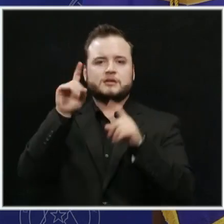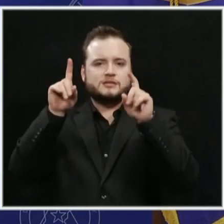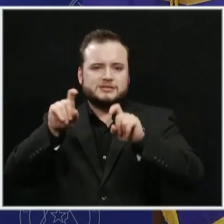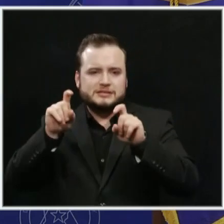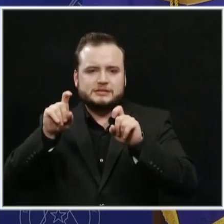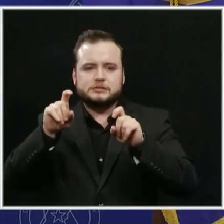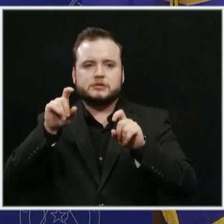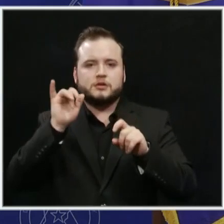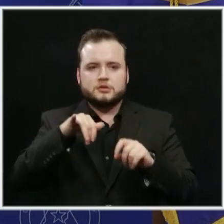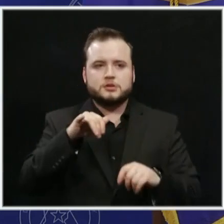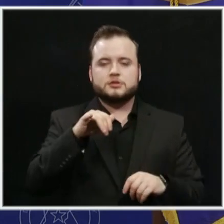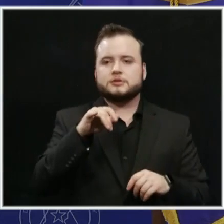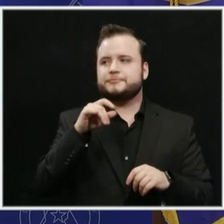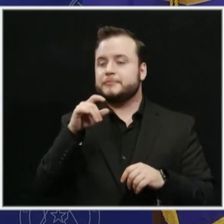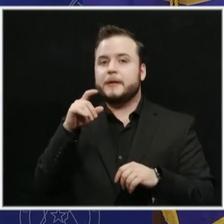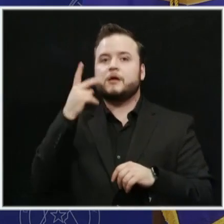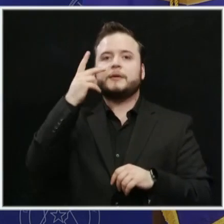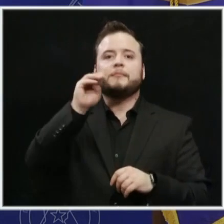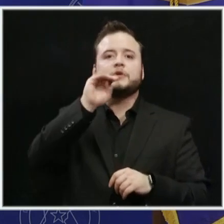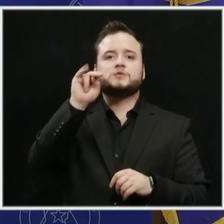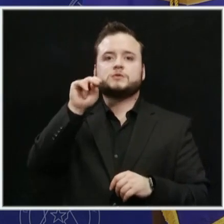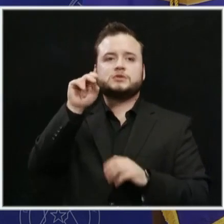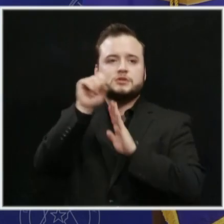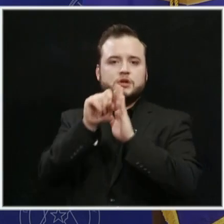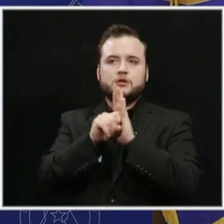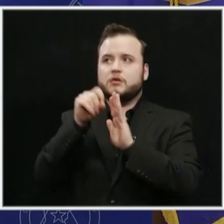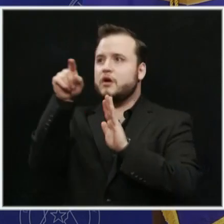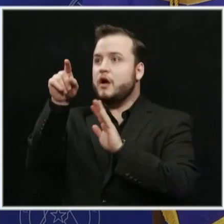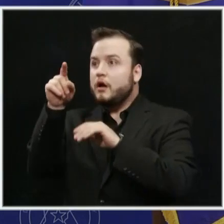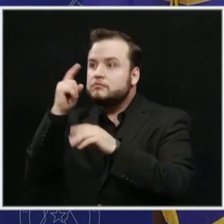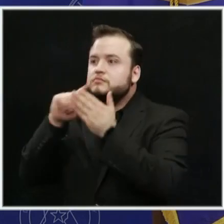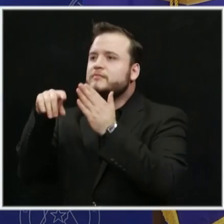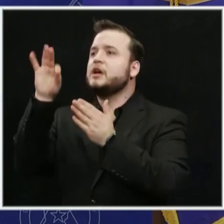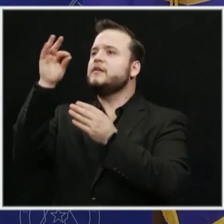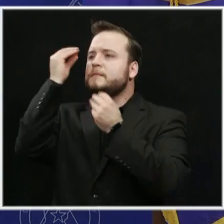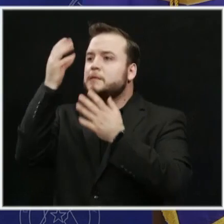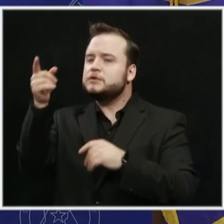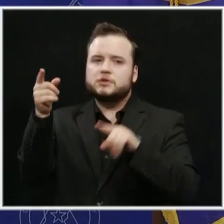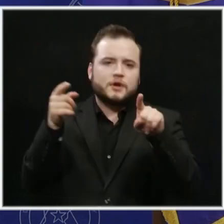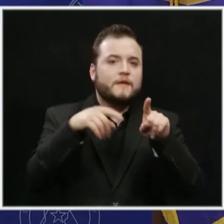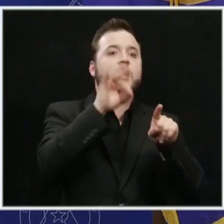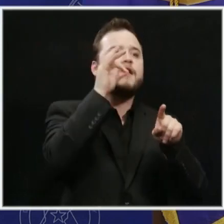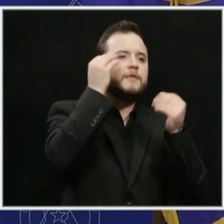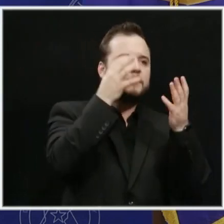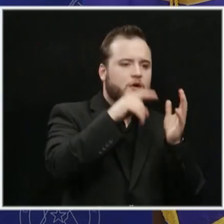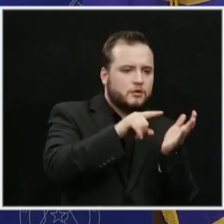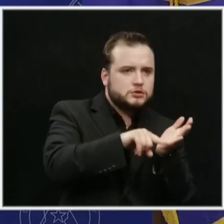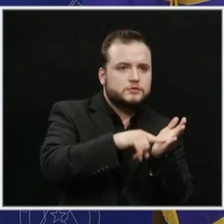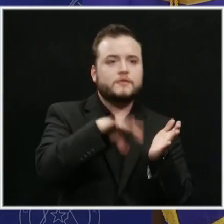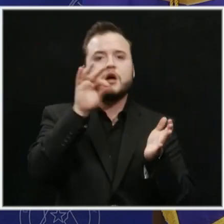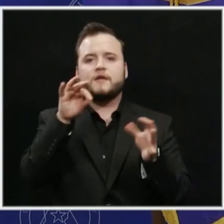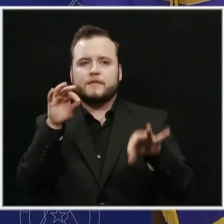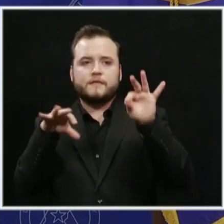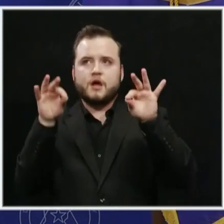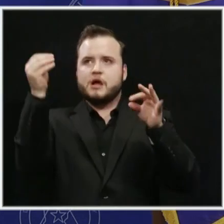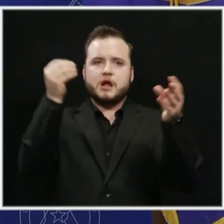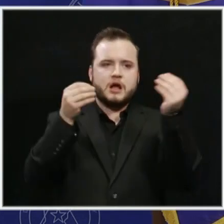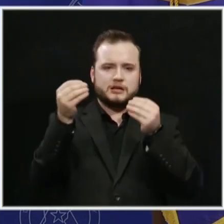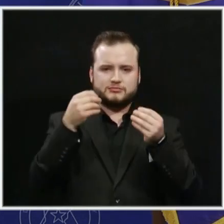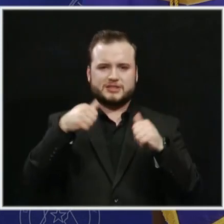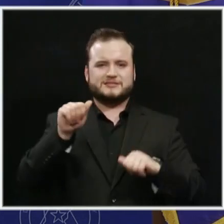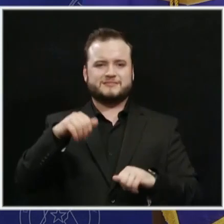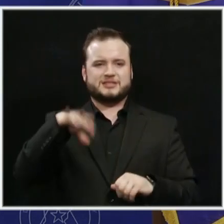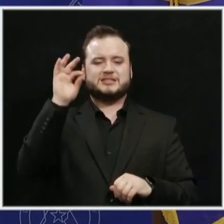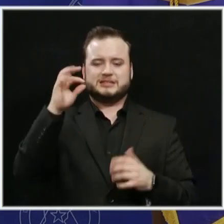and are engaged in many, many research trials right now to find some of the best treatments possible for COVID-19. So with the time that